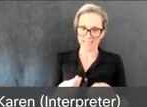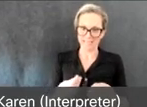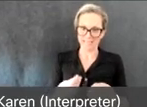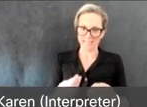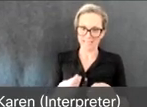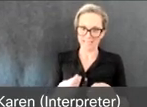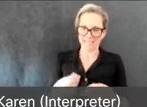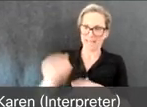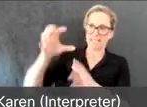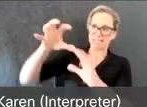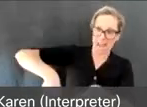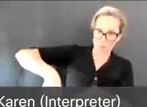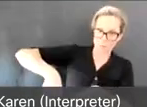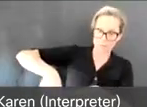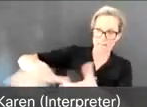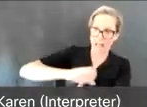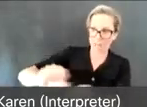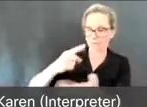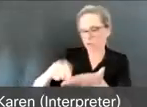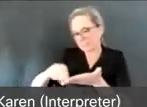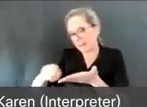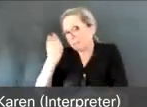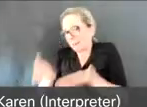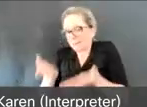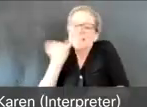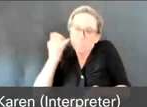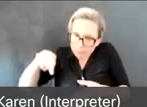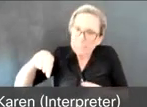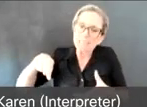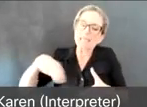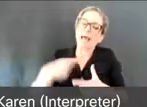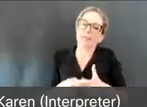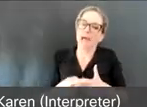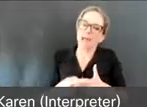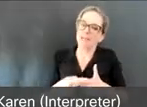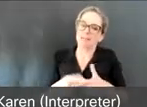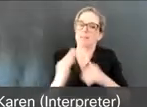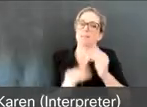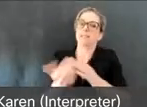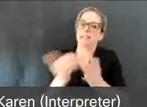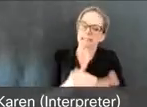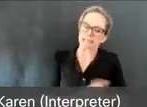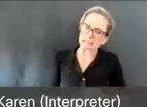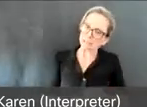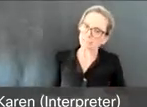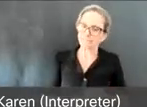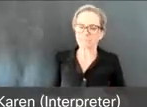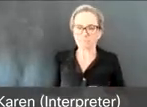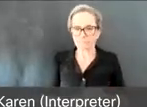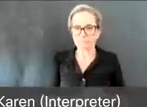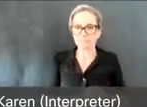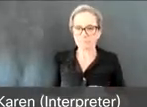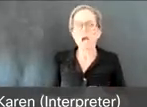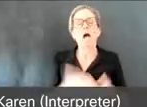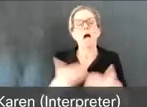destructive inspection that might be needed. So I would suggest you continue to follow through on getting that